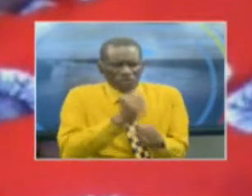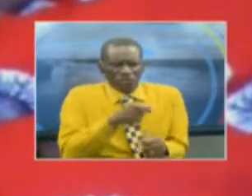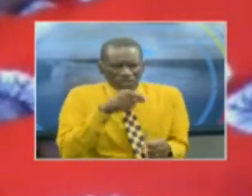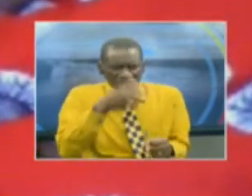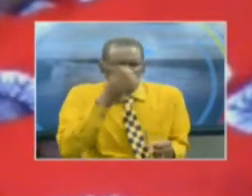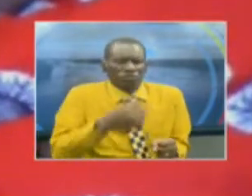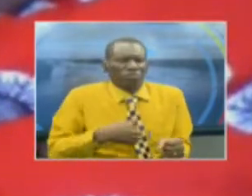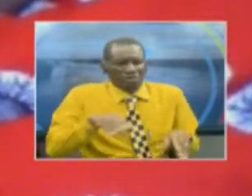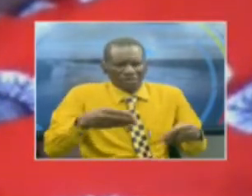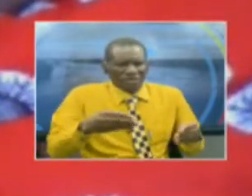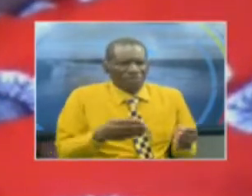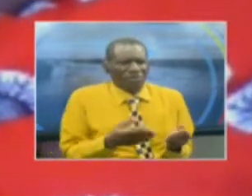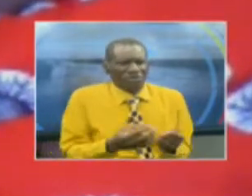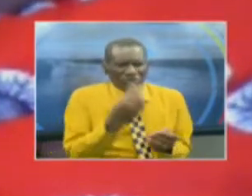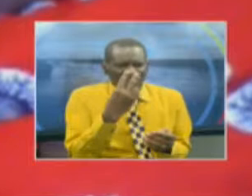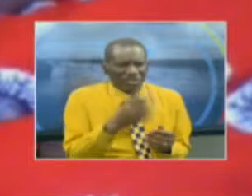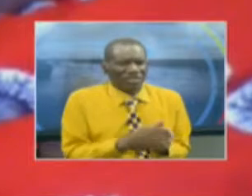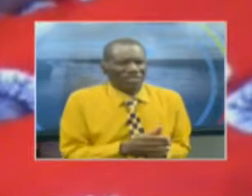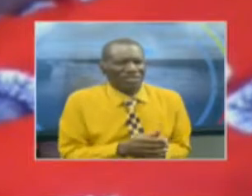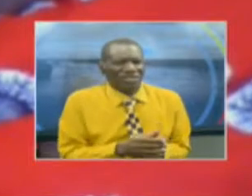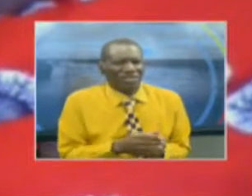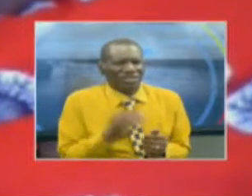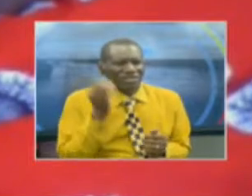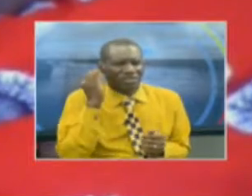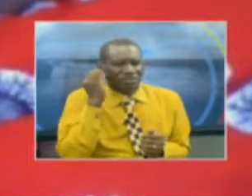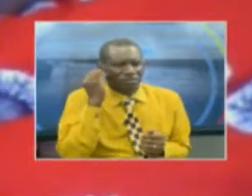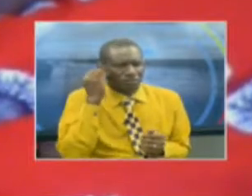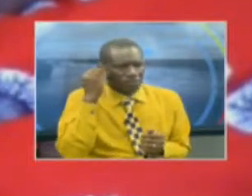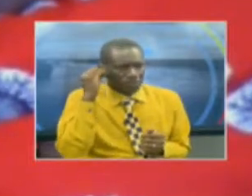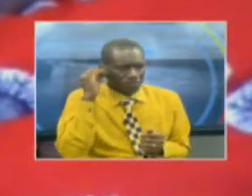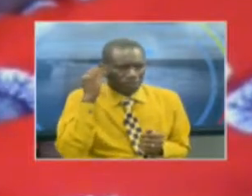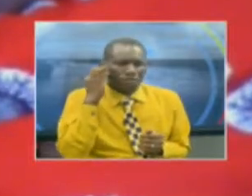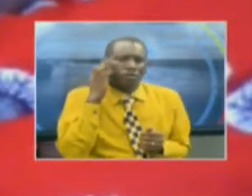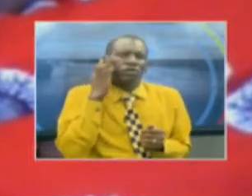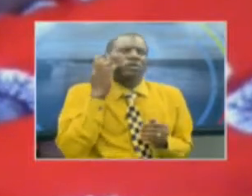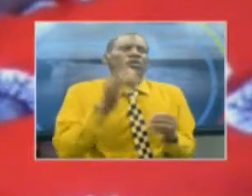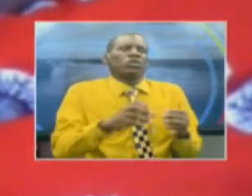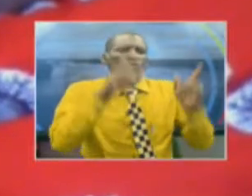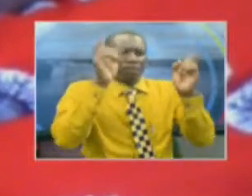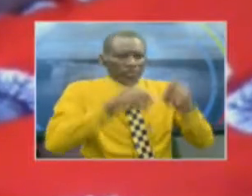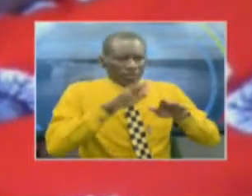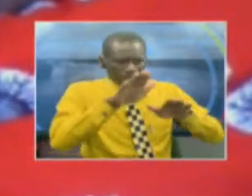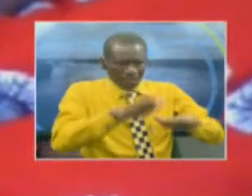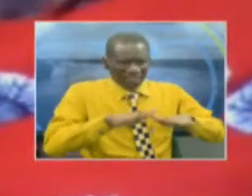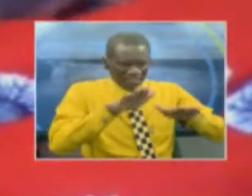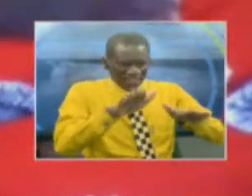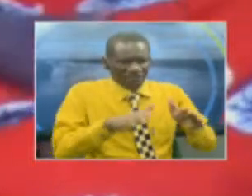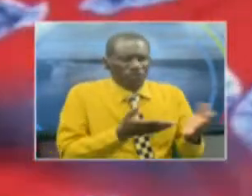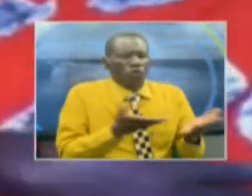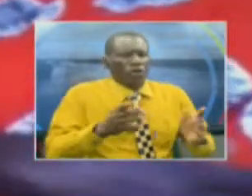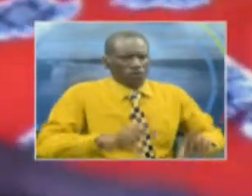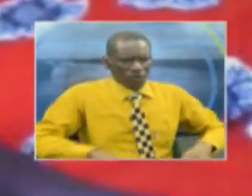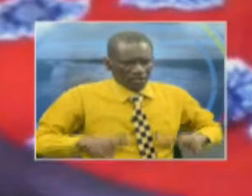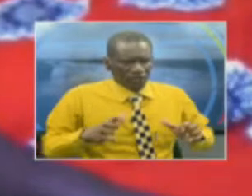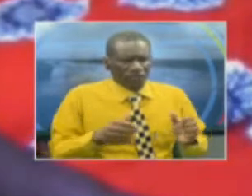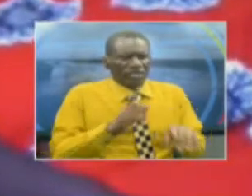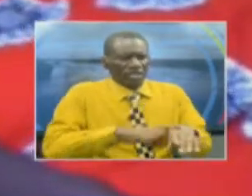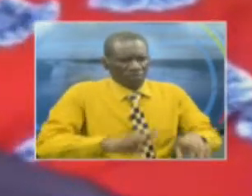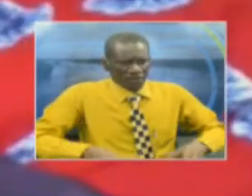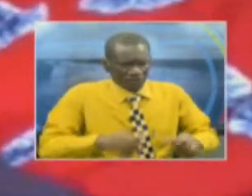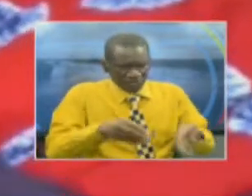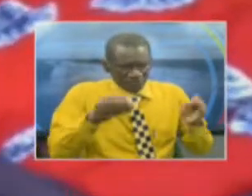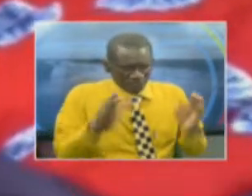I'm disabled? See this? So you must be very, very careful when dealing with the disabled. There are